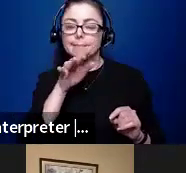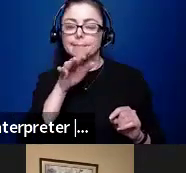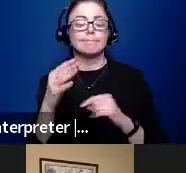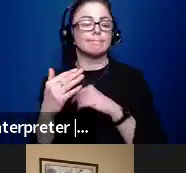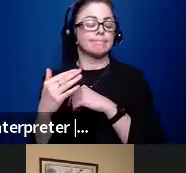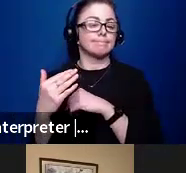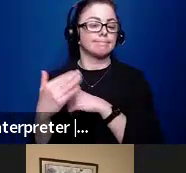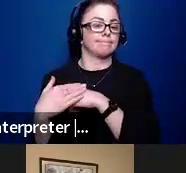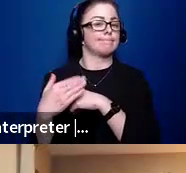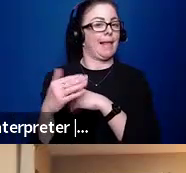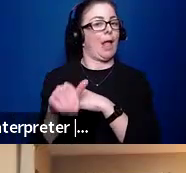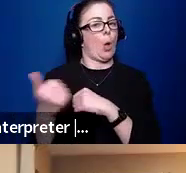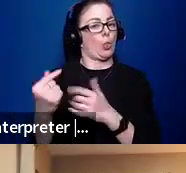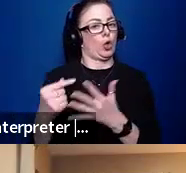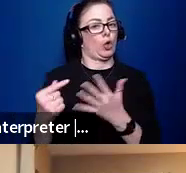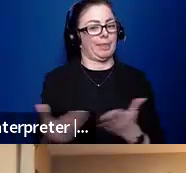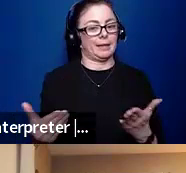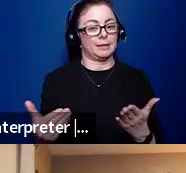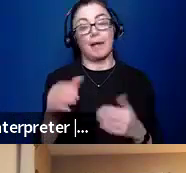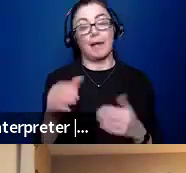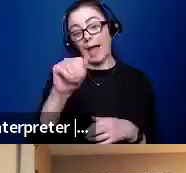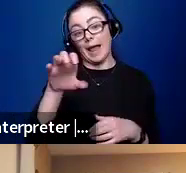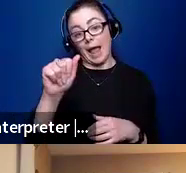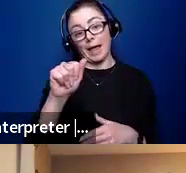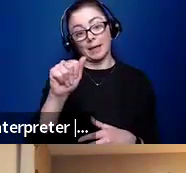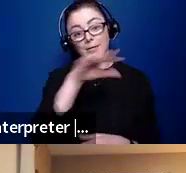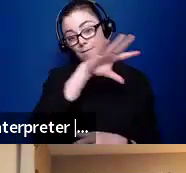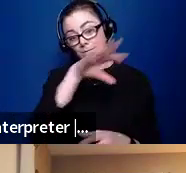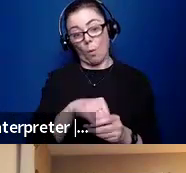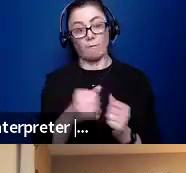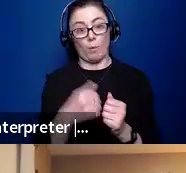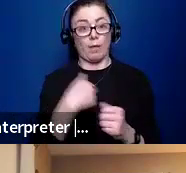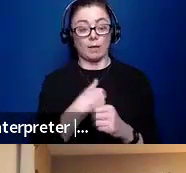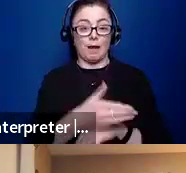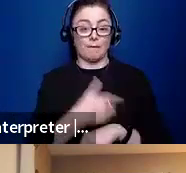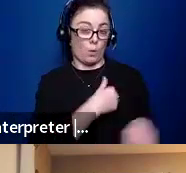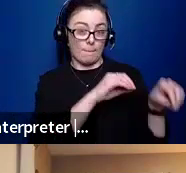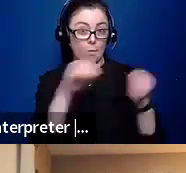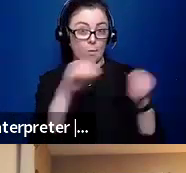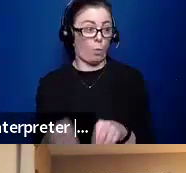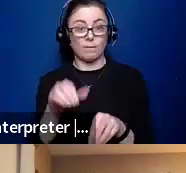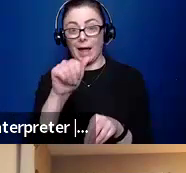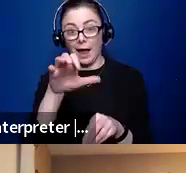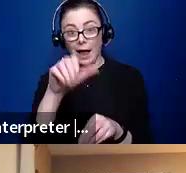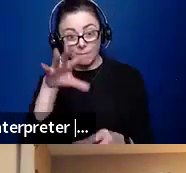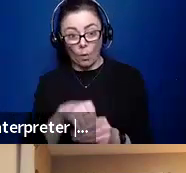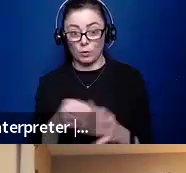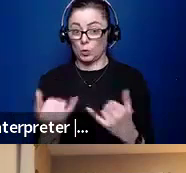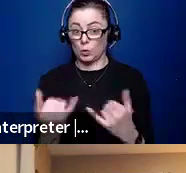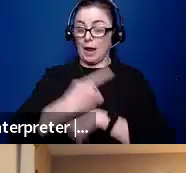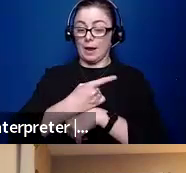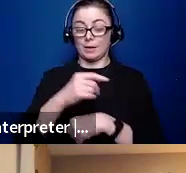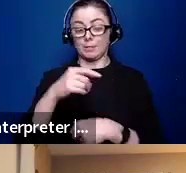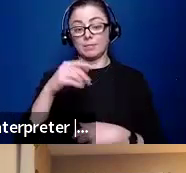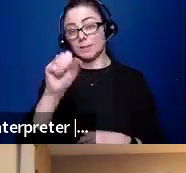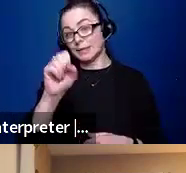of other things. The AEA got involved with us when we moved here. And today, Sebastian